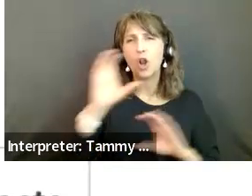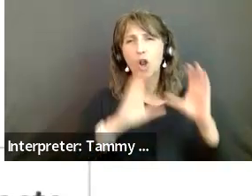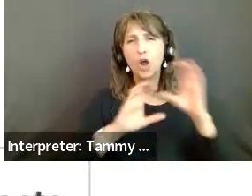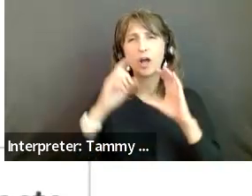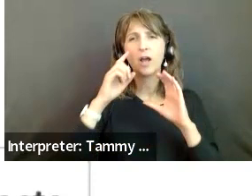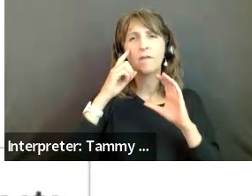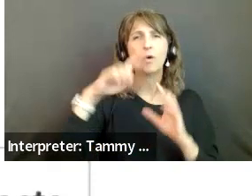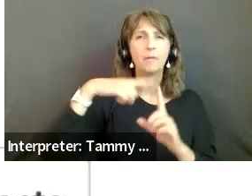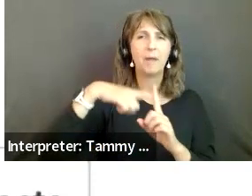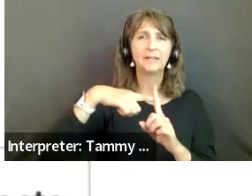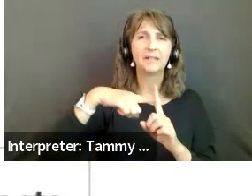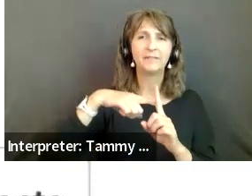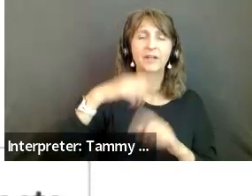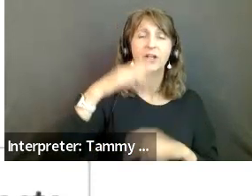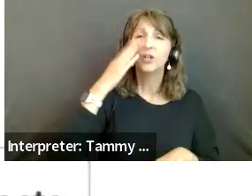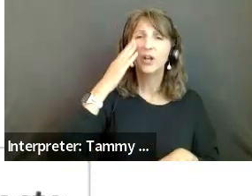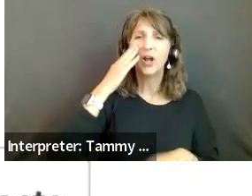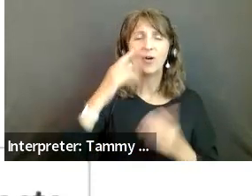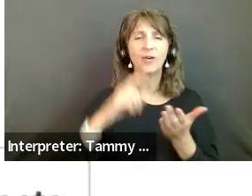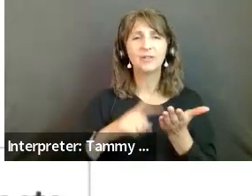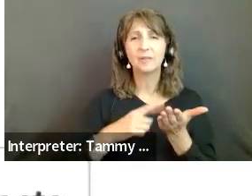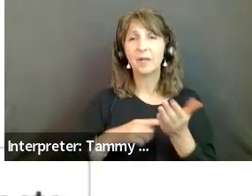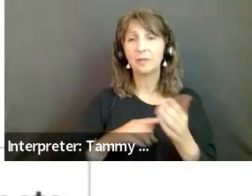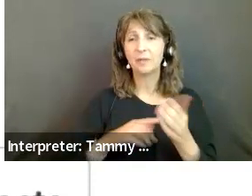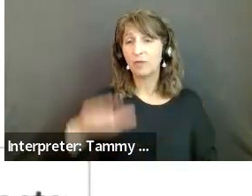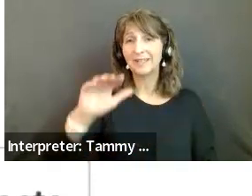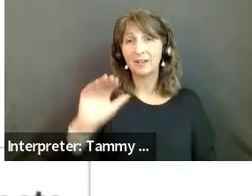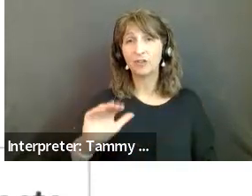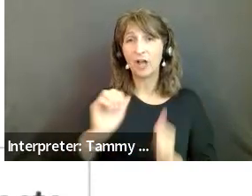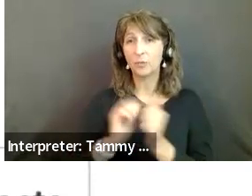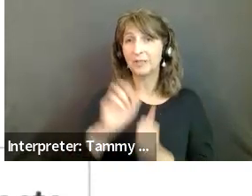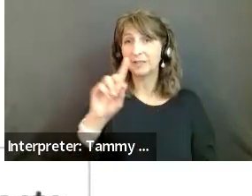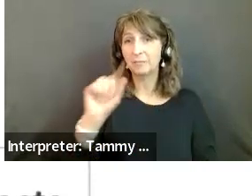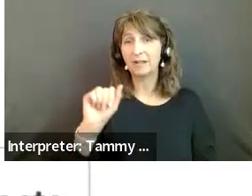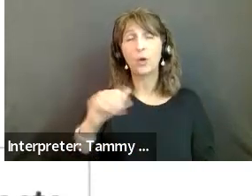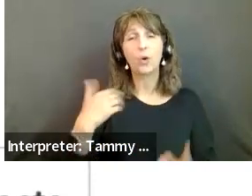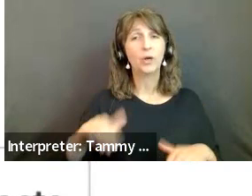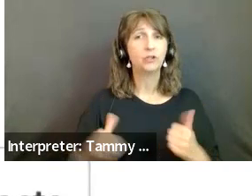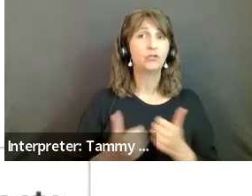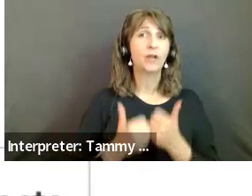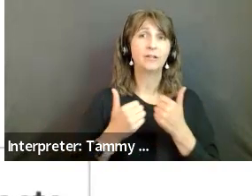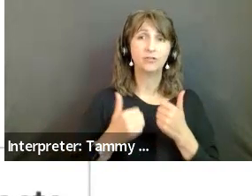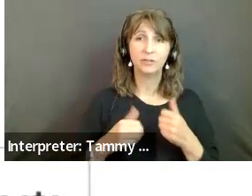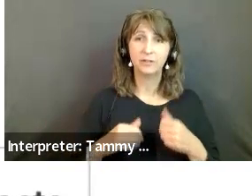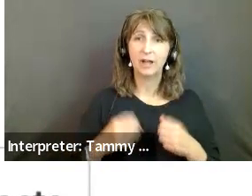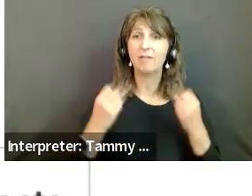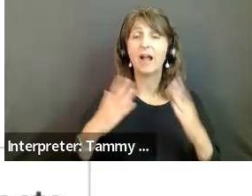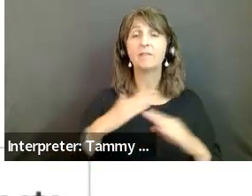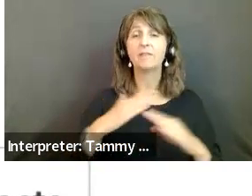hard to raise a child with a disability. We know there's a lot of challenges and barriers, and we